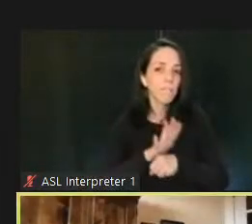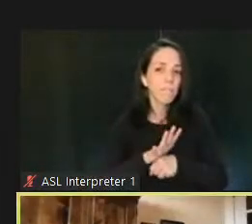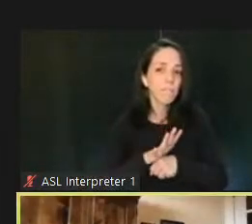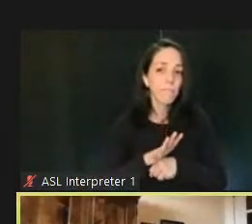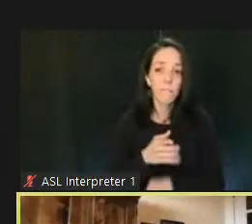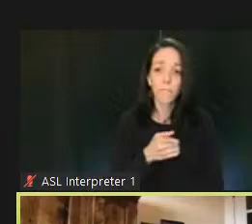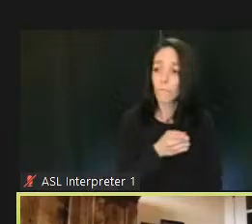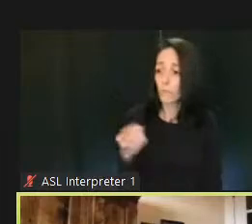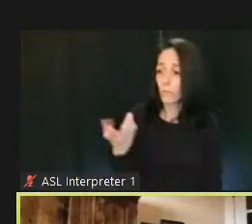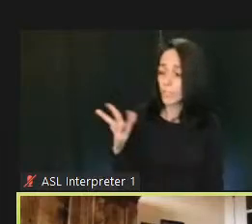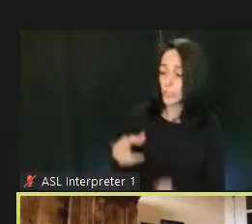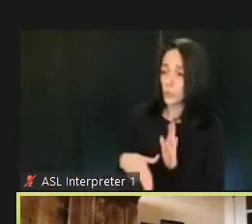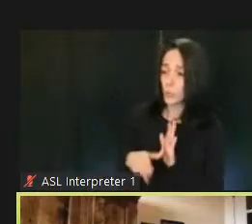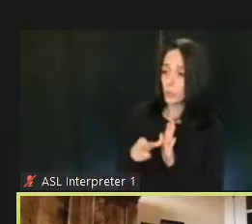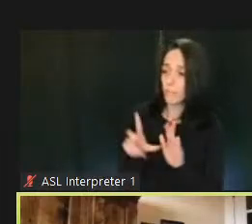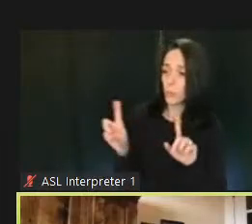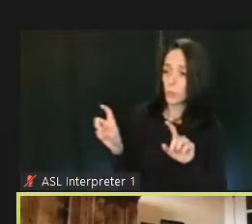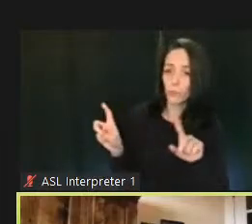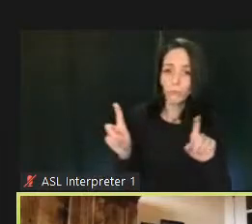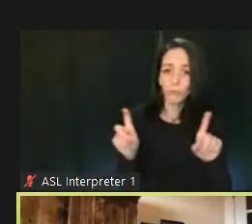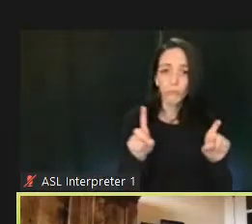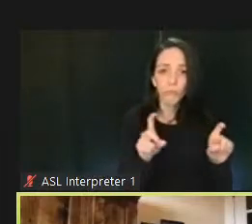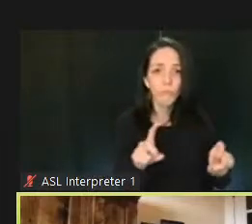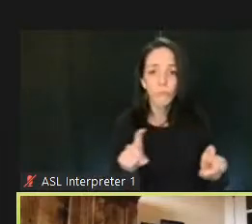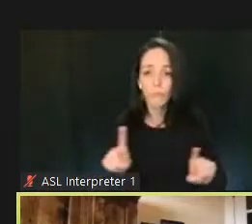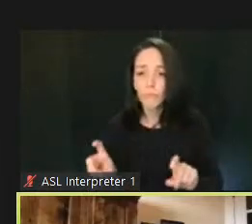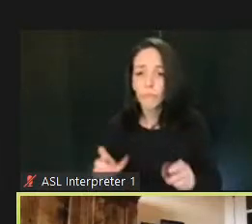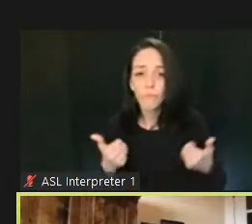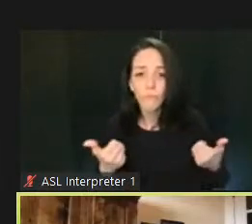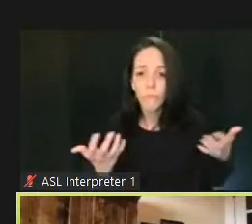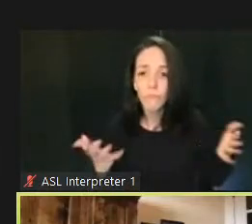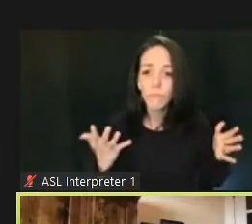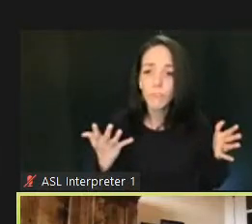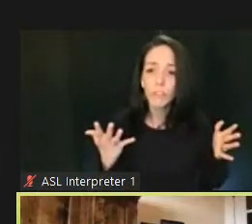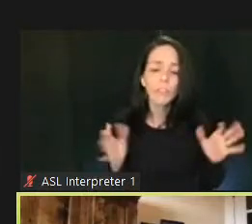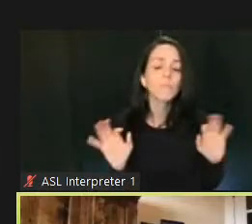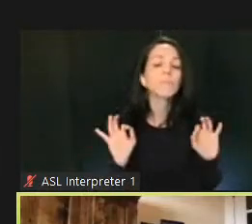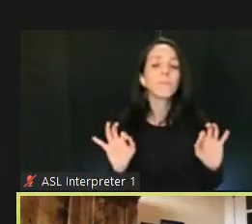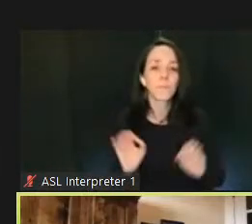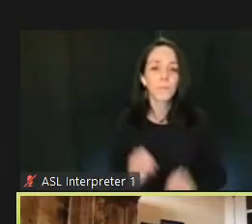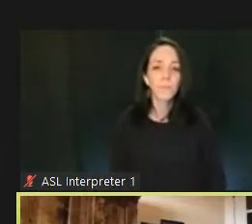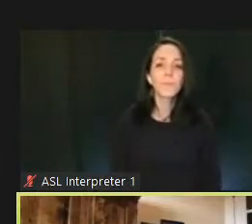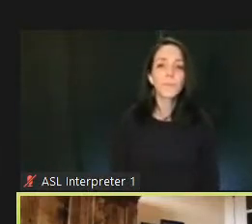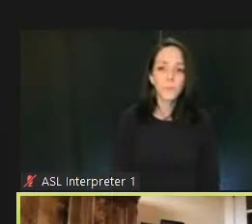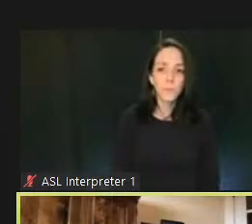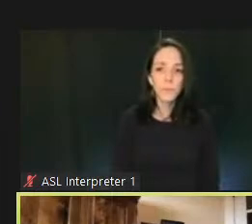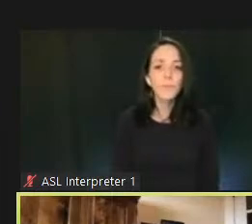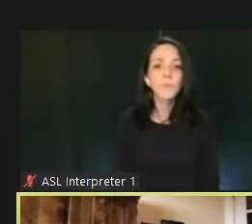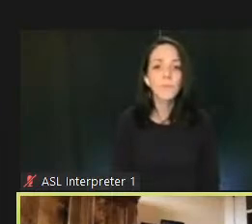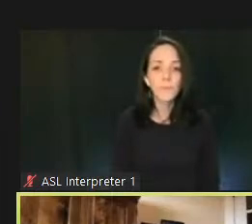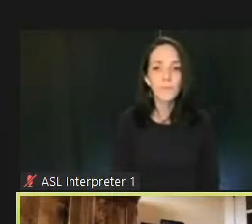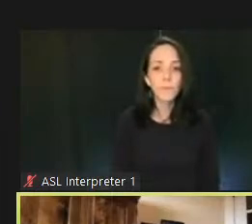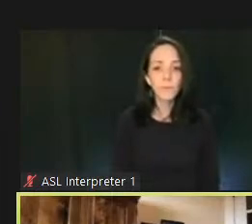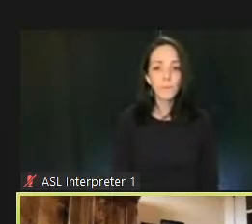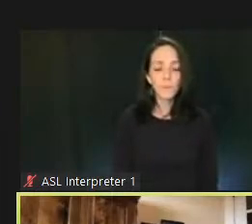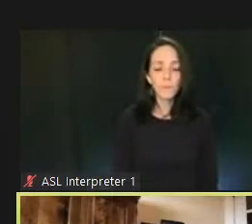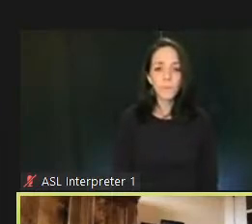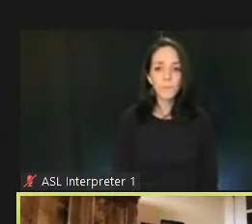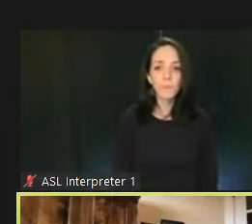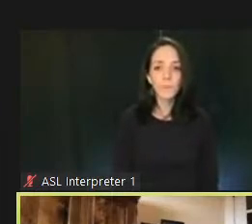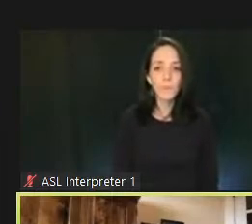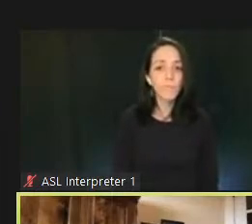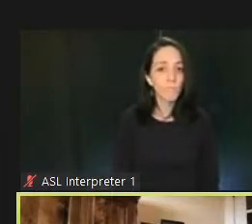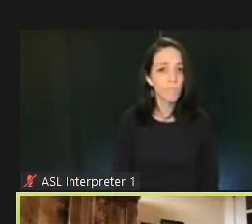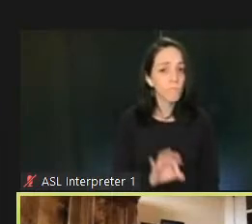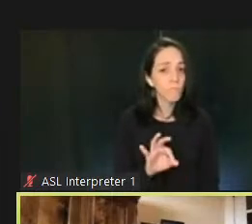to review the budget committee procedures for the North Bethany County Service District for roads, if you're all